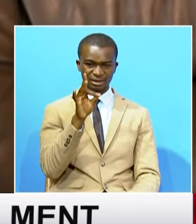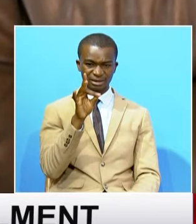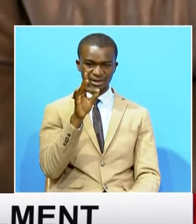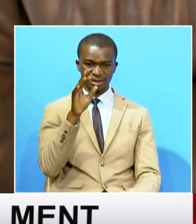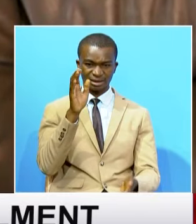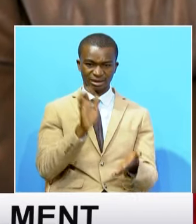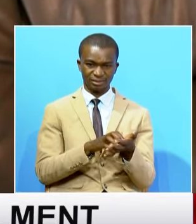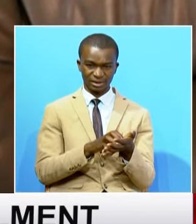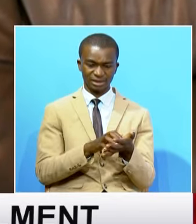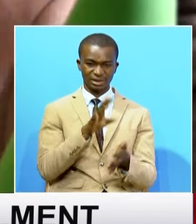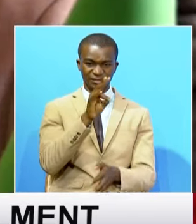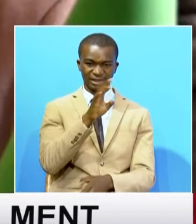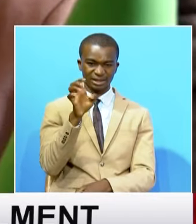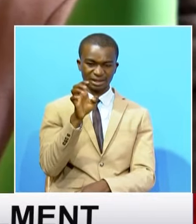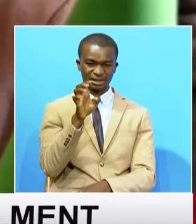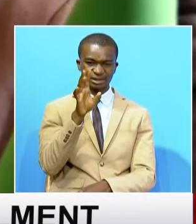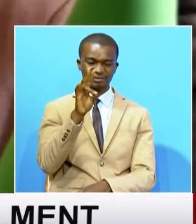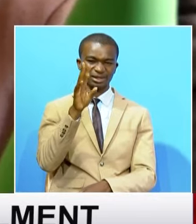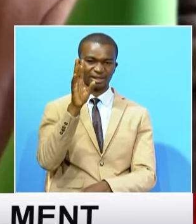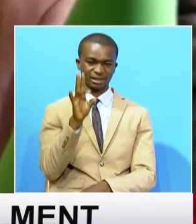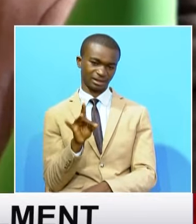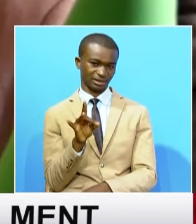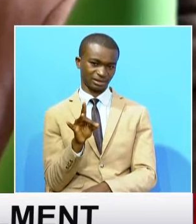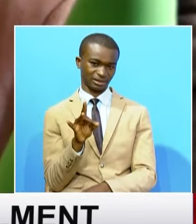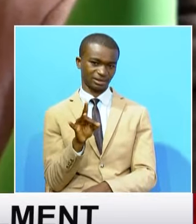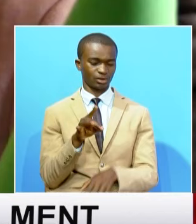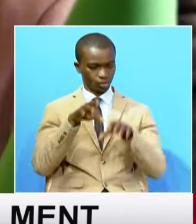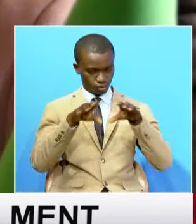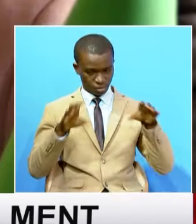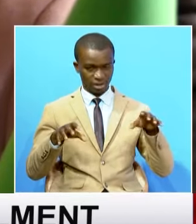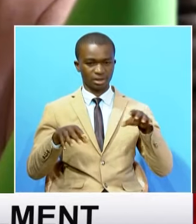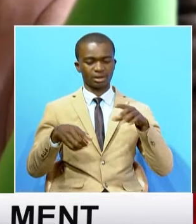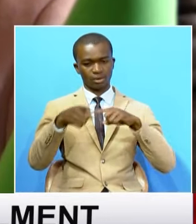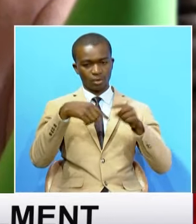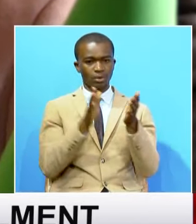608,778. So, because of free education, you realize that